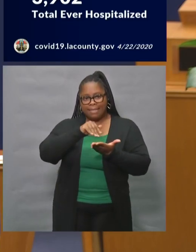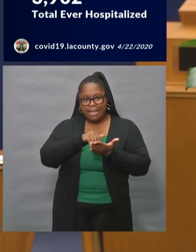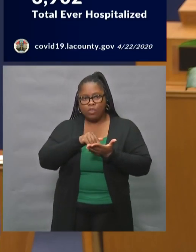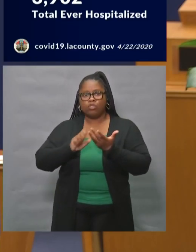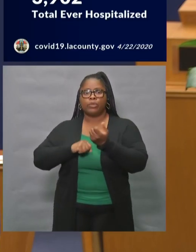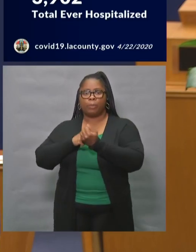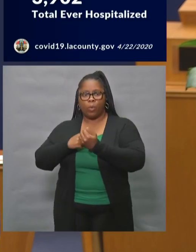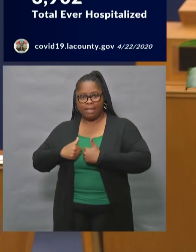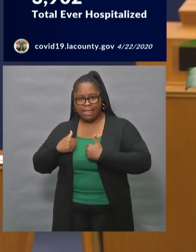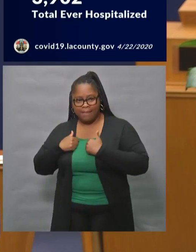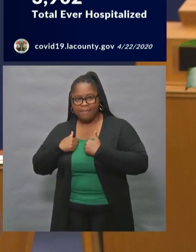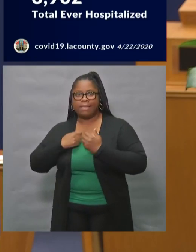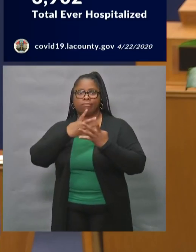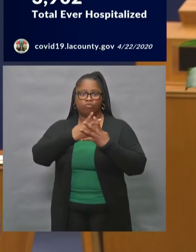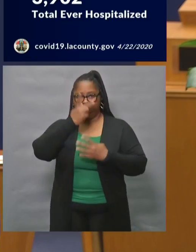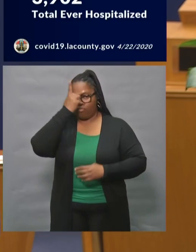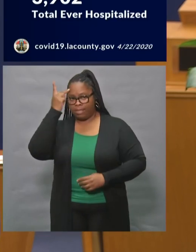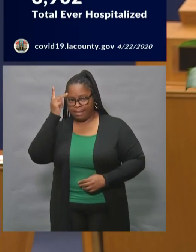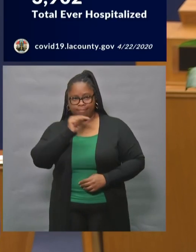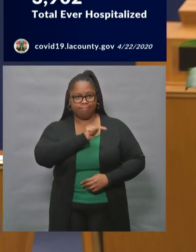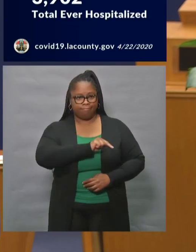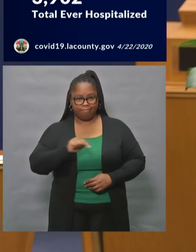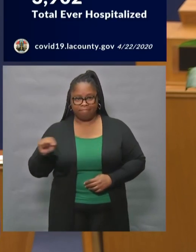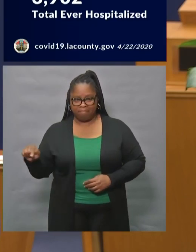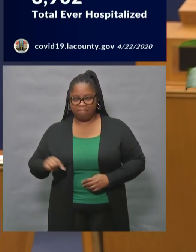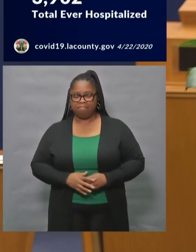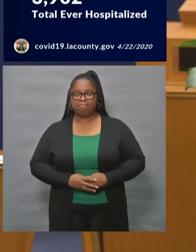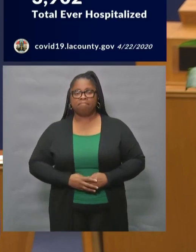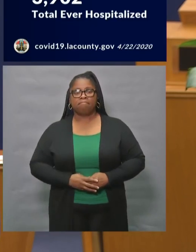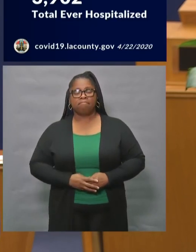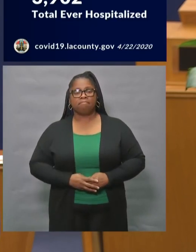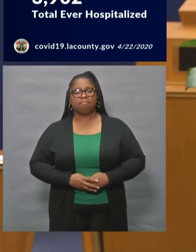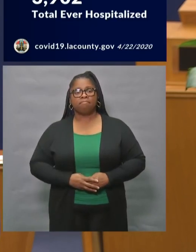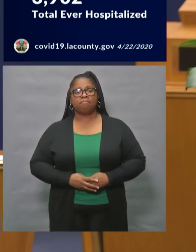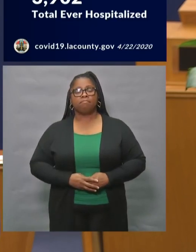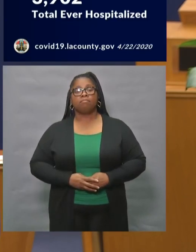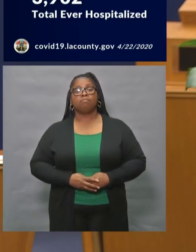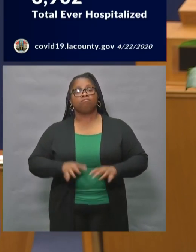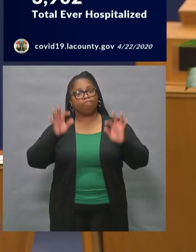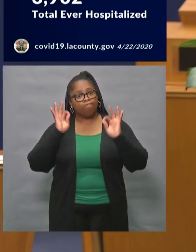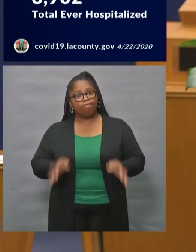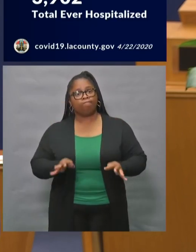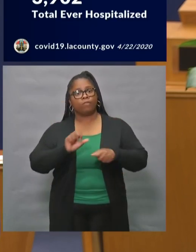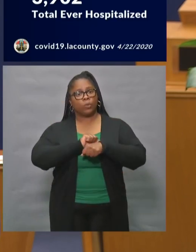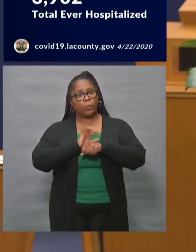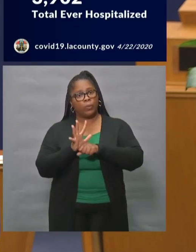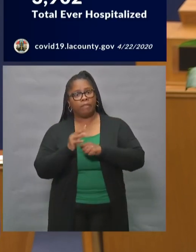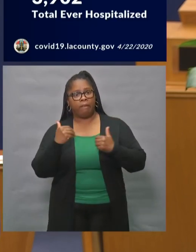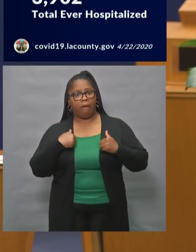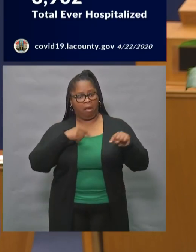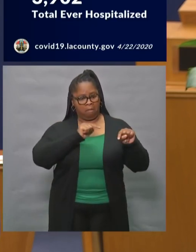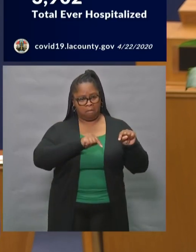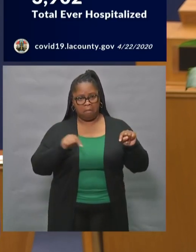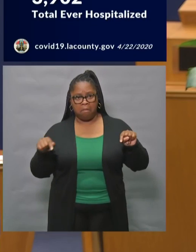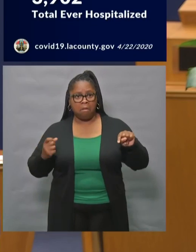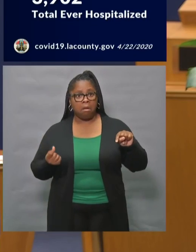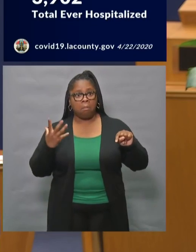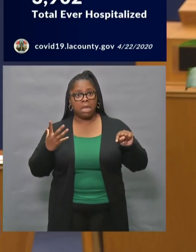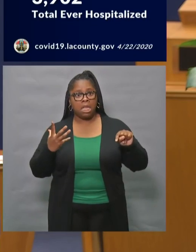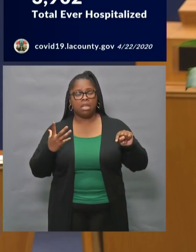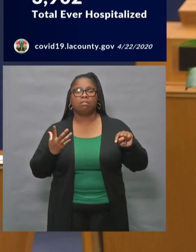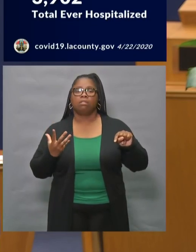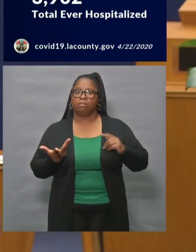living, and correctional facilities. The total number of confirmed cases in our institutional settings has